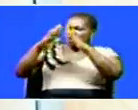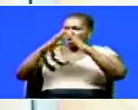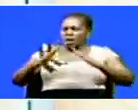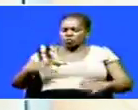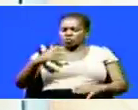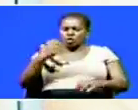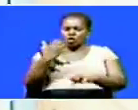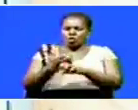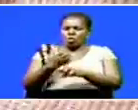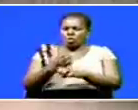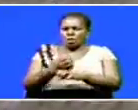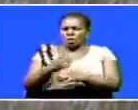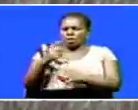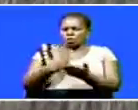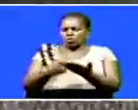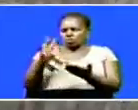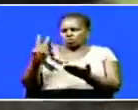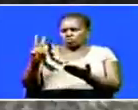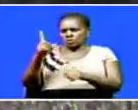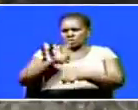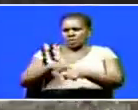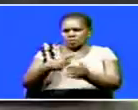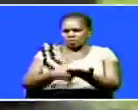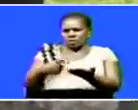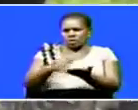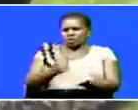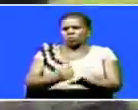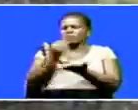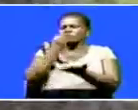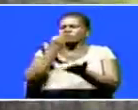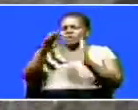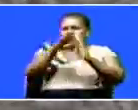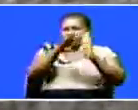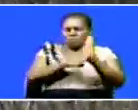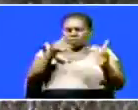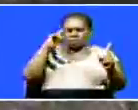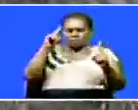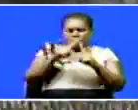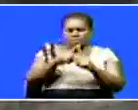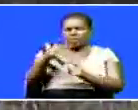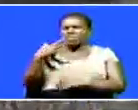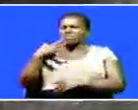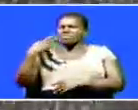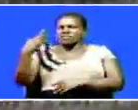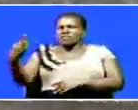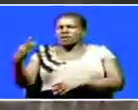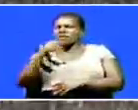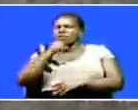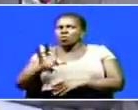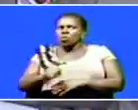in Komarok twice every week to help facilitate a feeding program targeting nearly 300